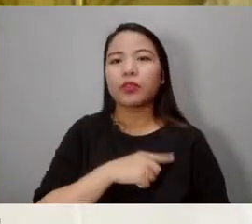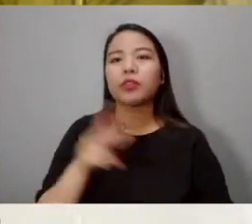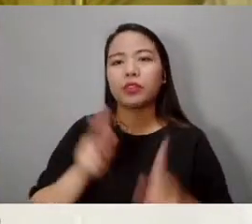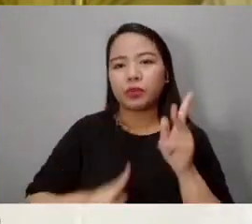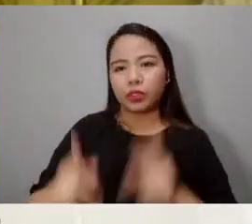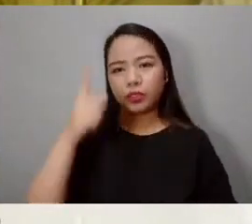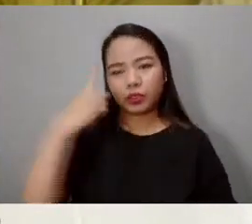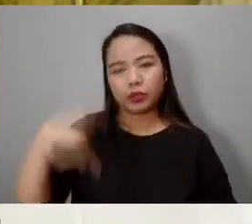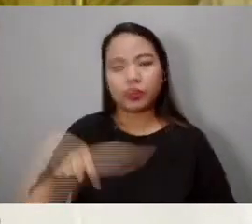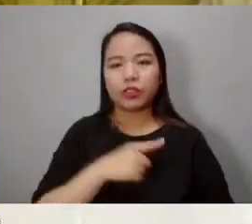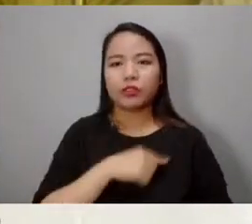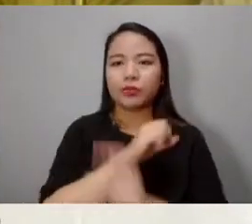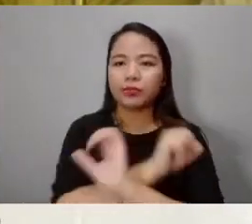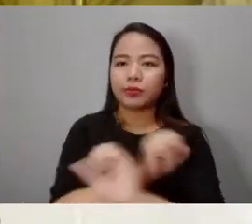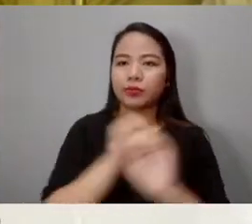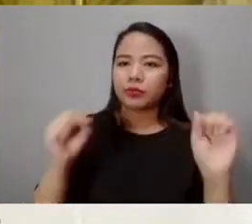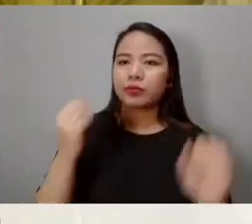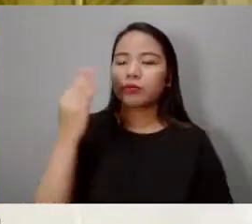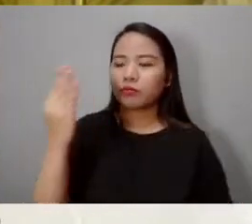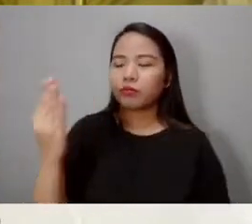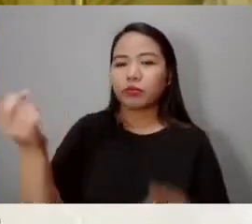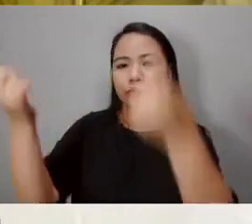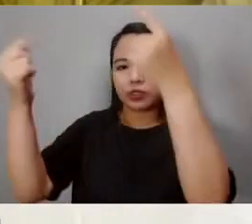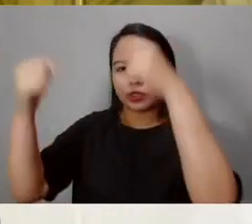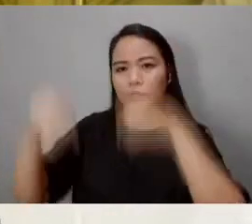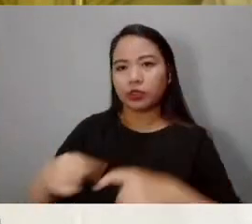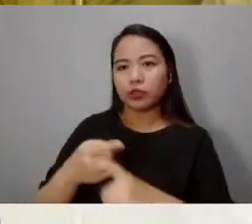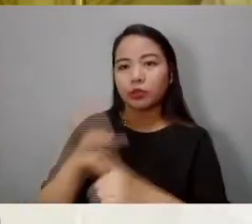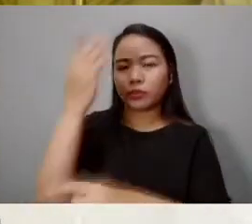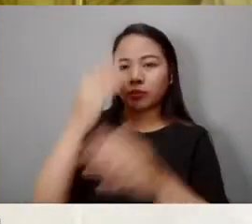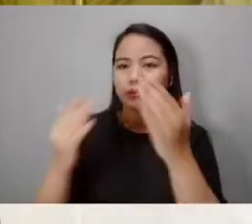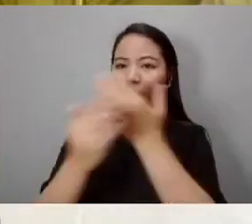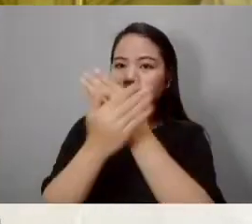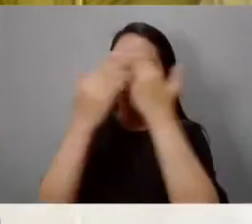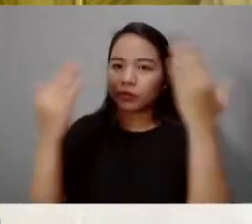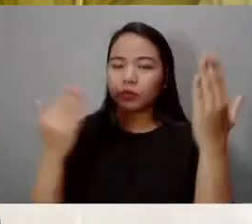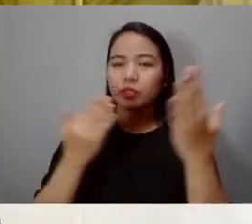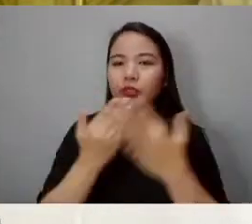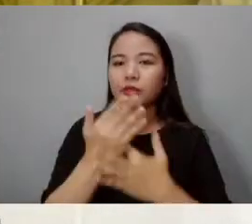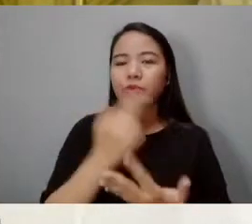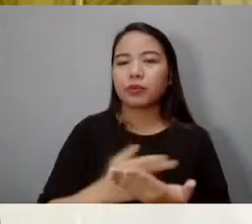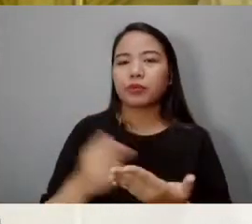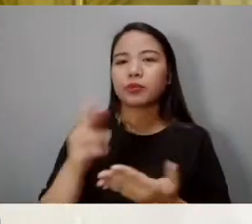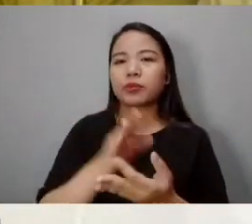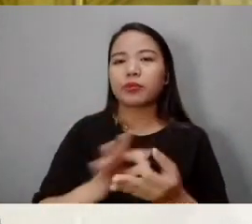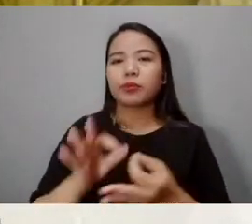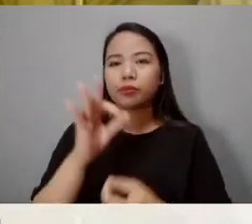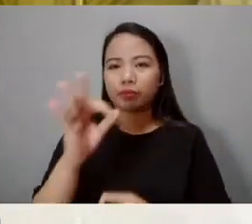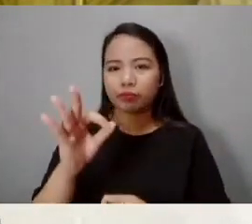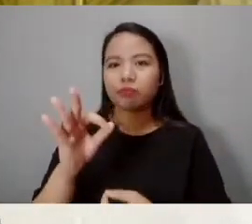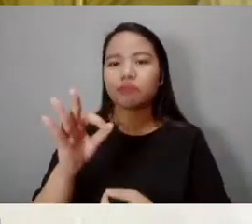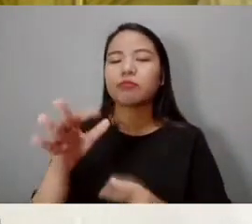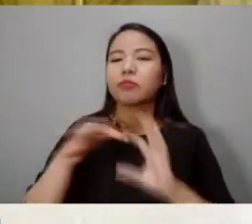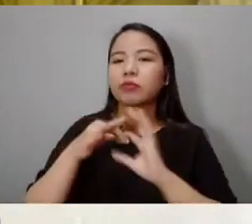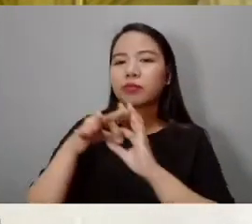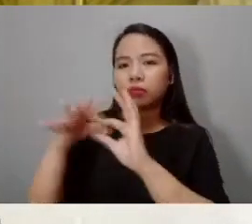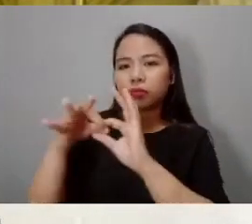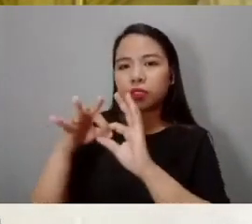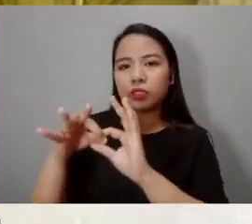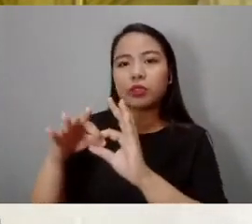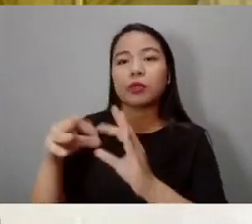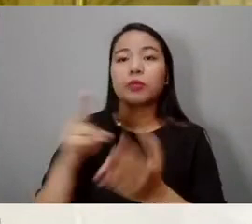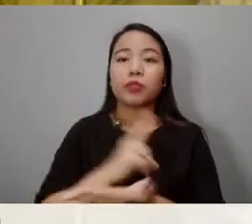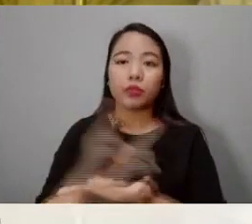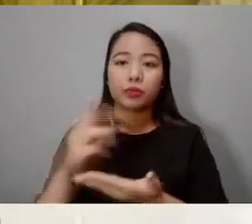salvation, he came down from heaven, and by the Holy Spirit was incarnate of the Virgin Mary